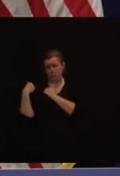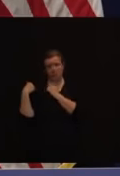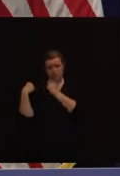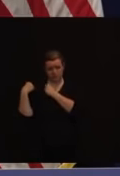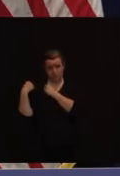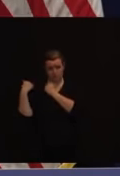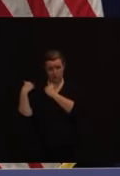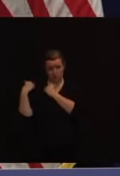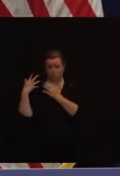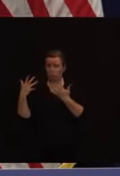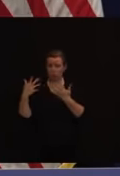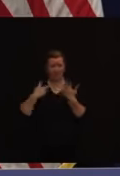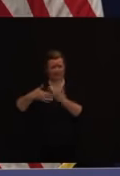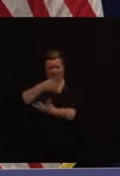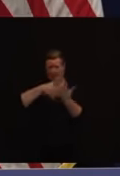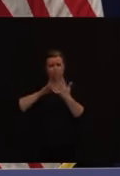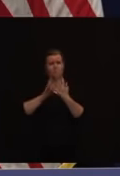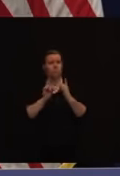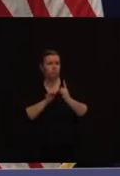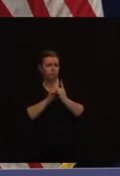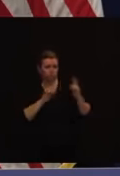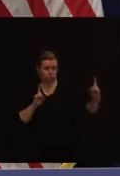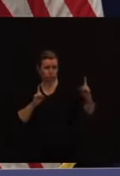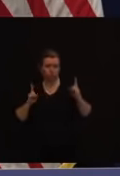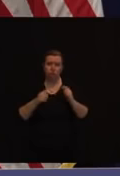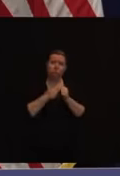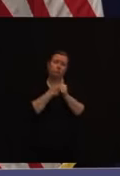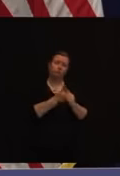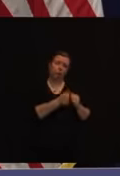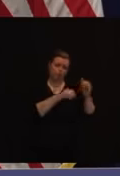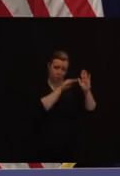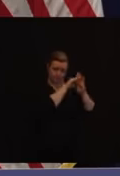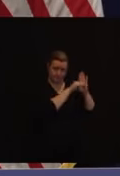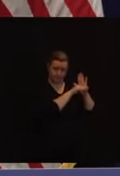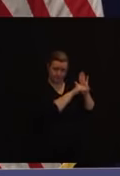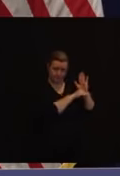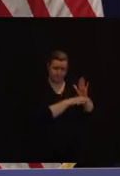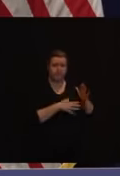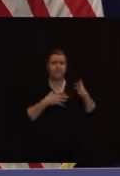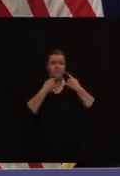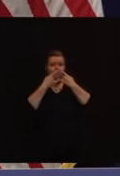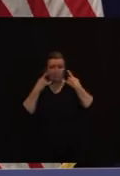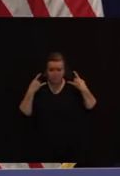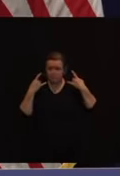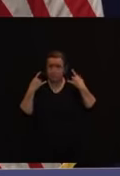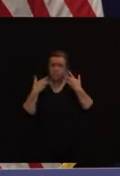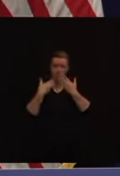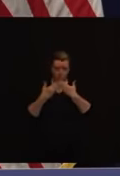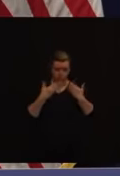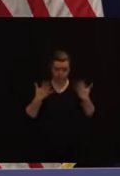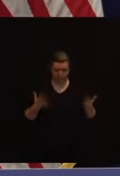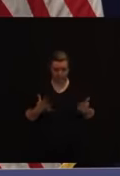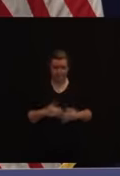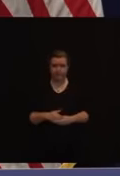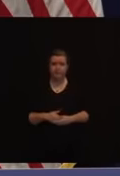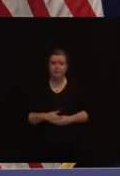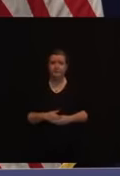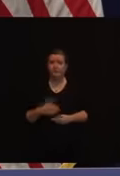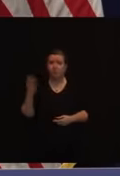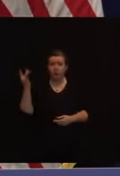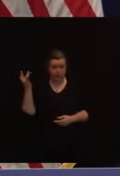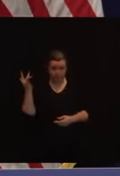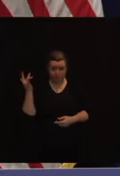distancing. Follow the rules. Wear something over your face if at all possible. And the reason I say that isn't just for the